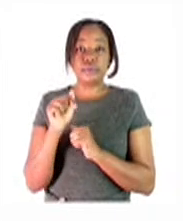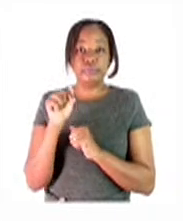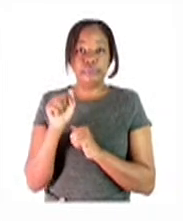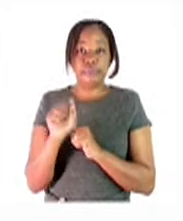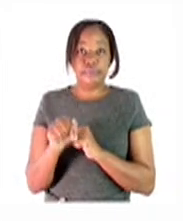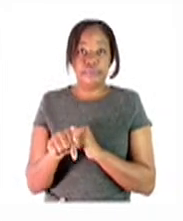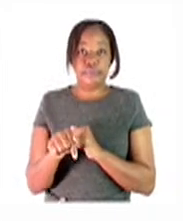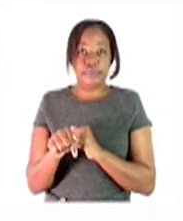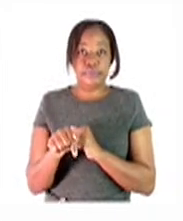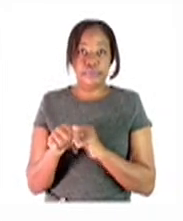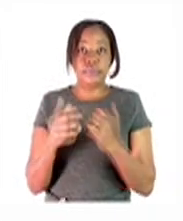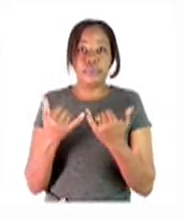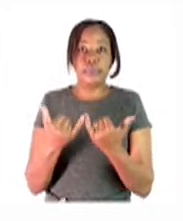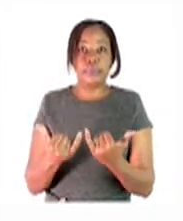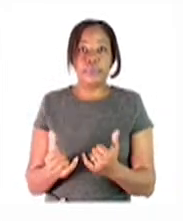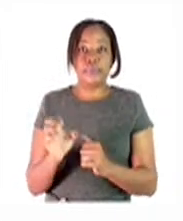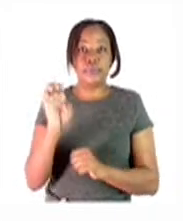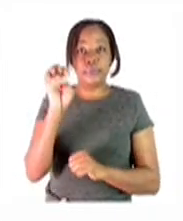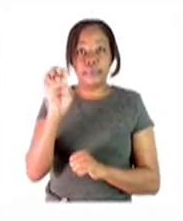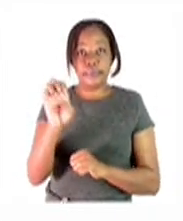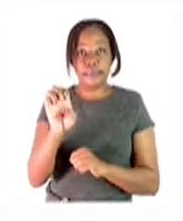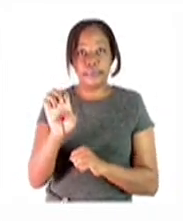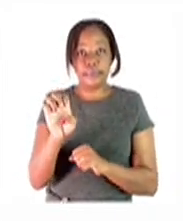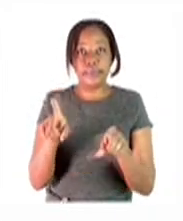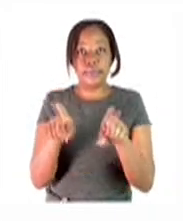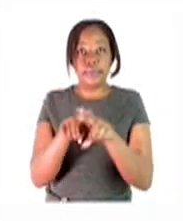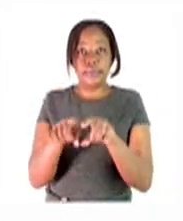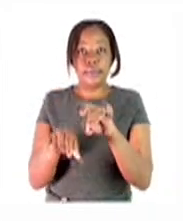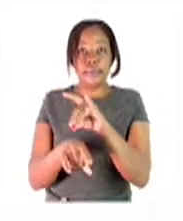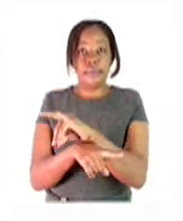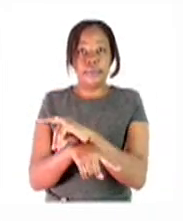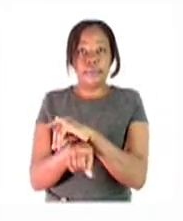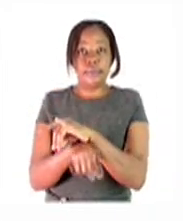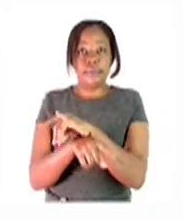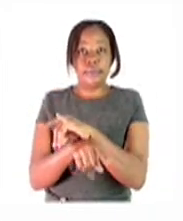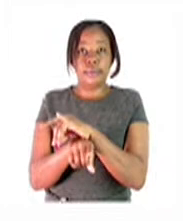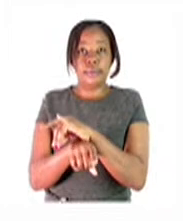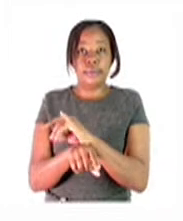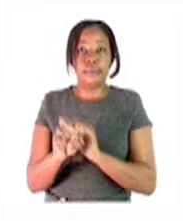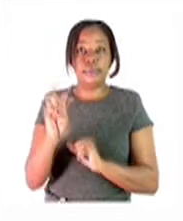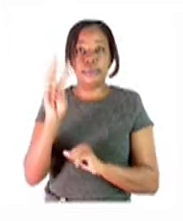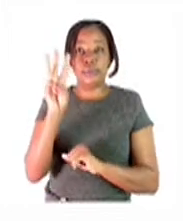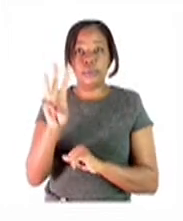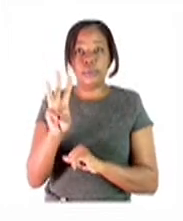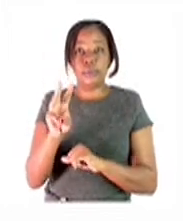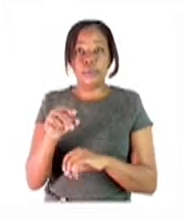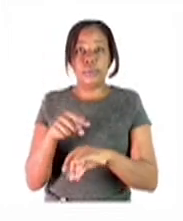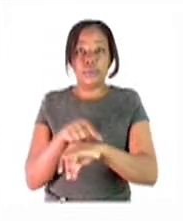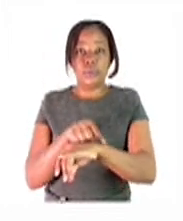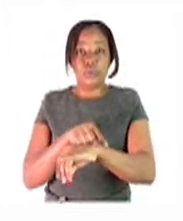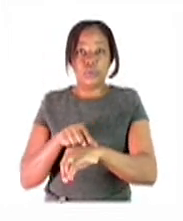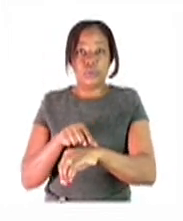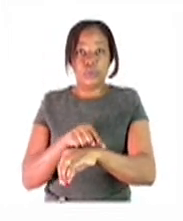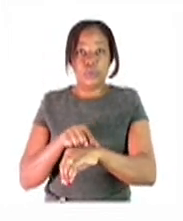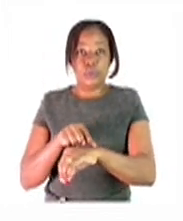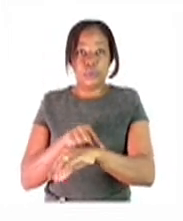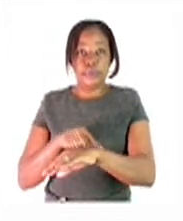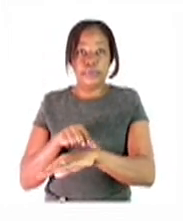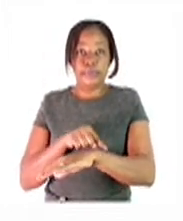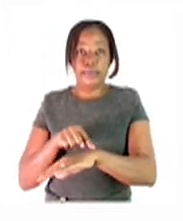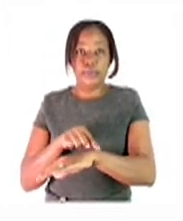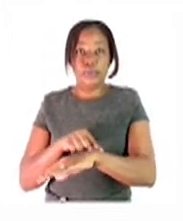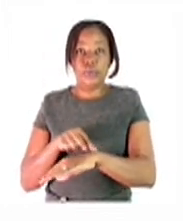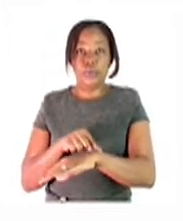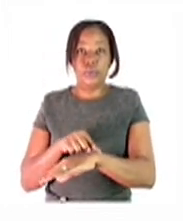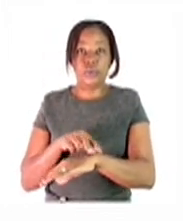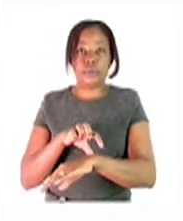the E for an elephant and the W for a watch. When the two are together, they will give a